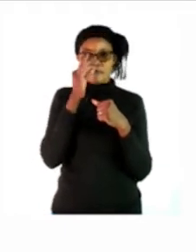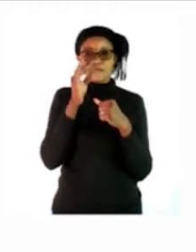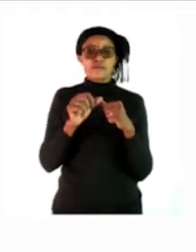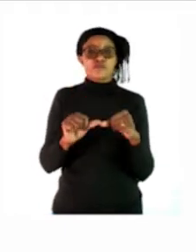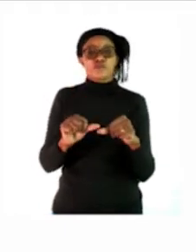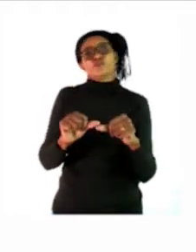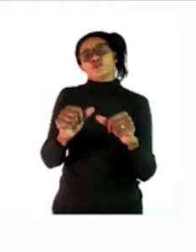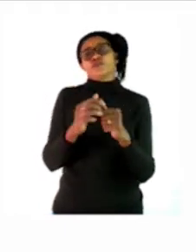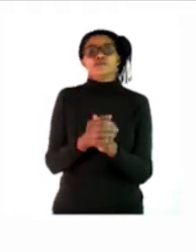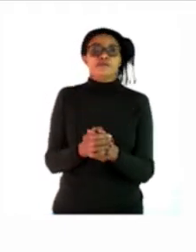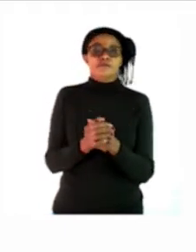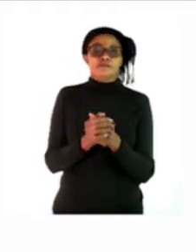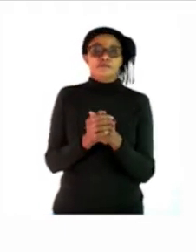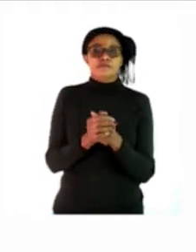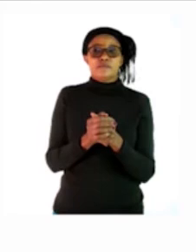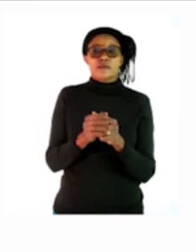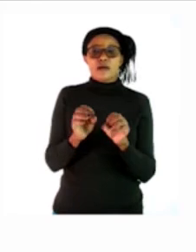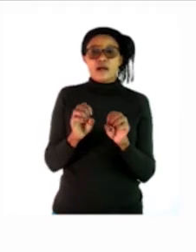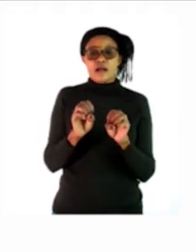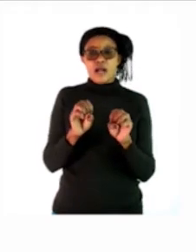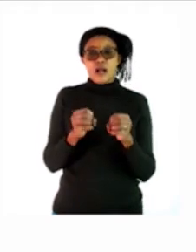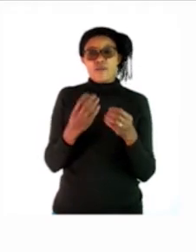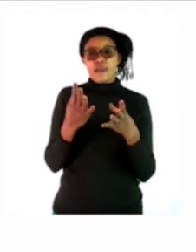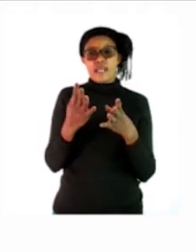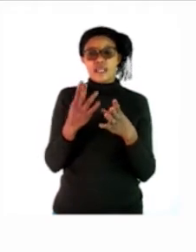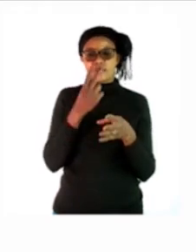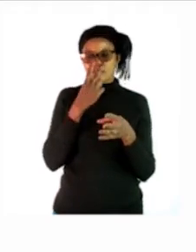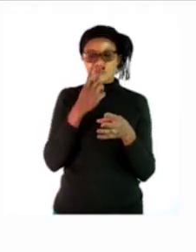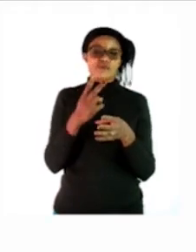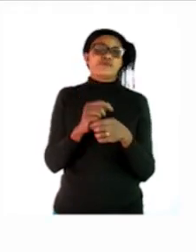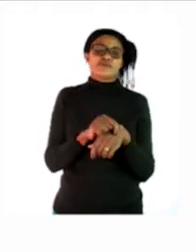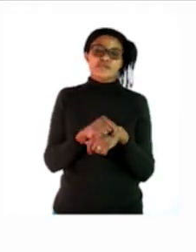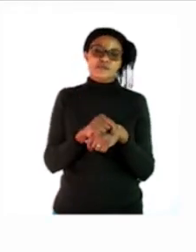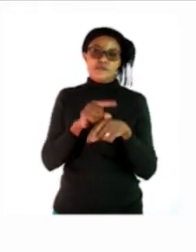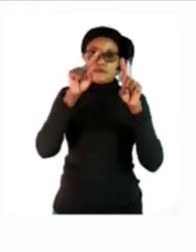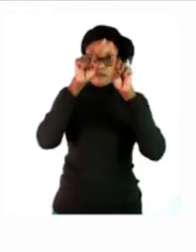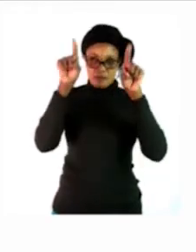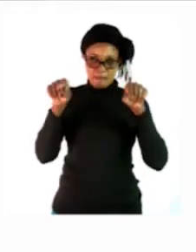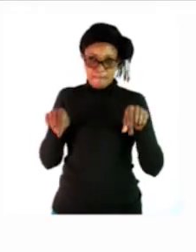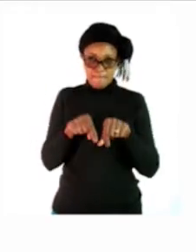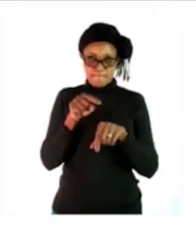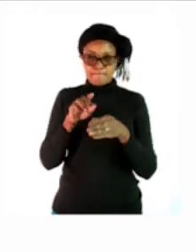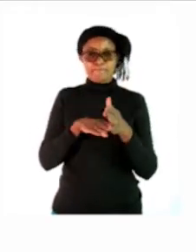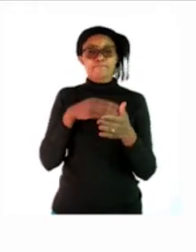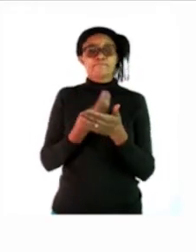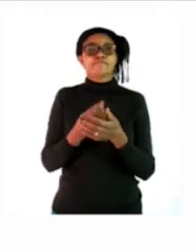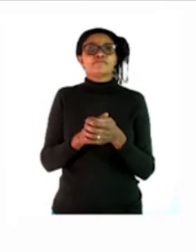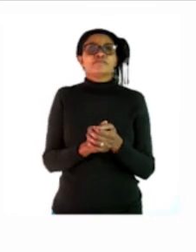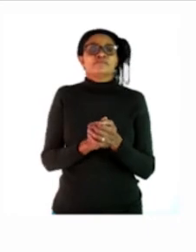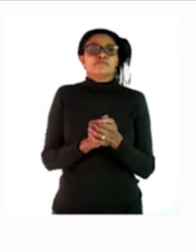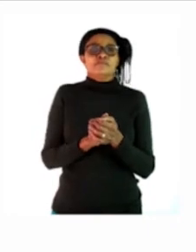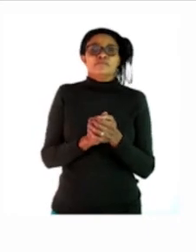have to fill in how much do you see in the big picture. Let's continue with the